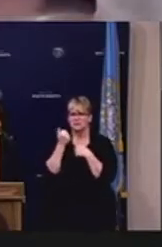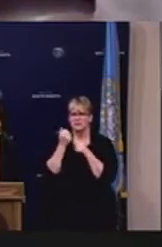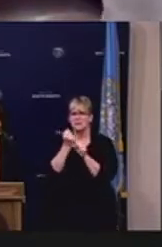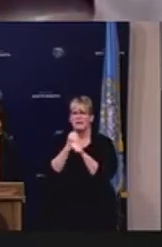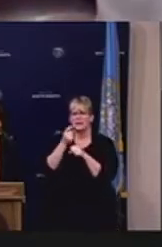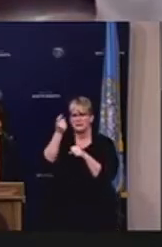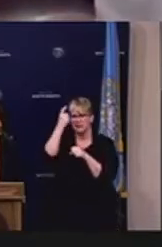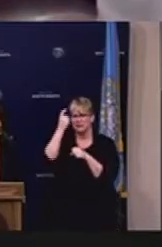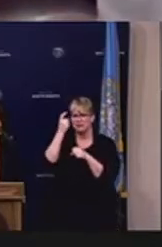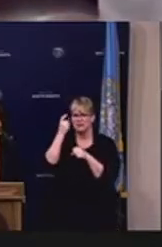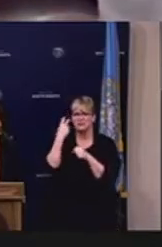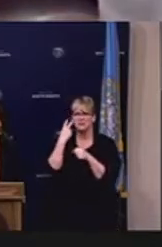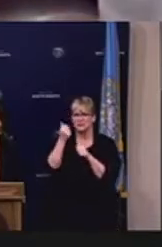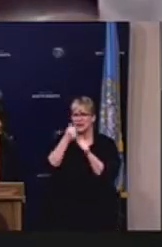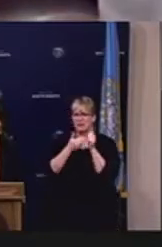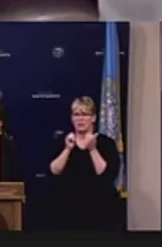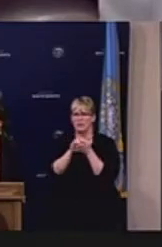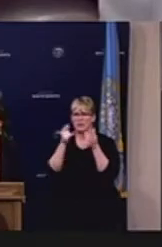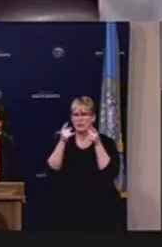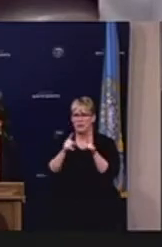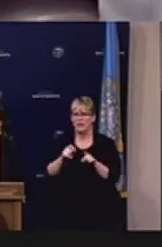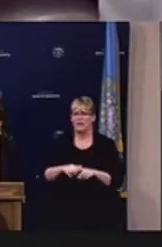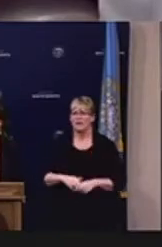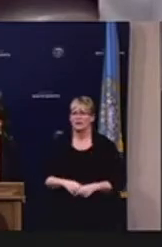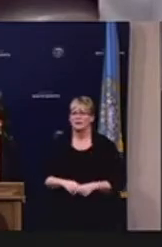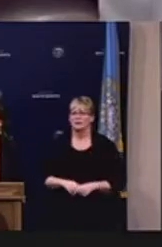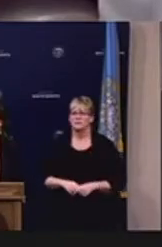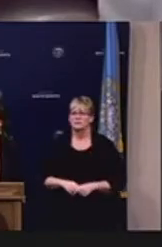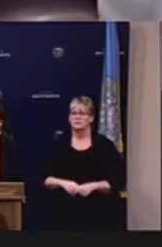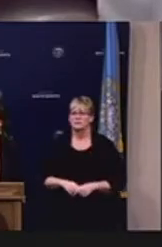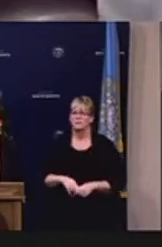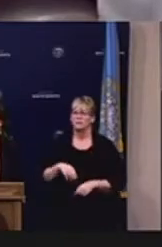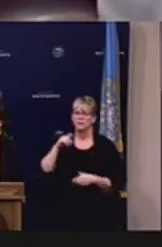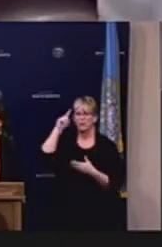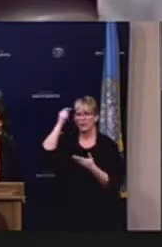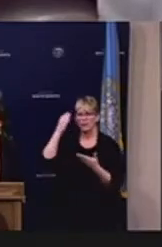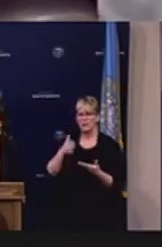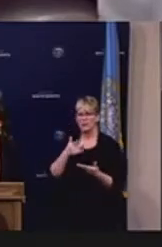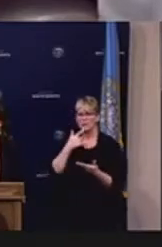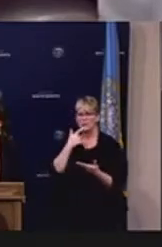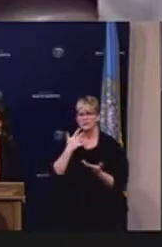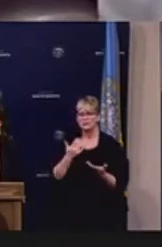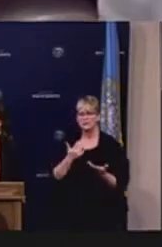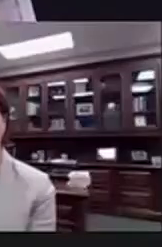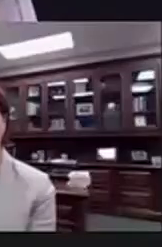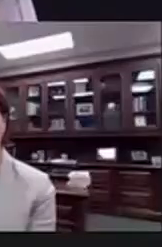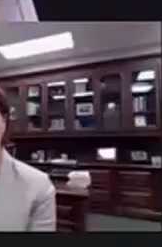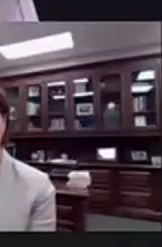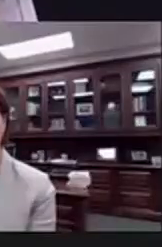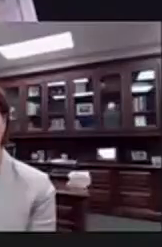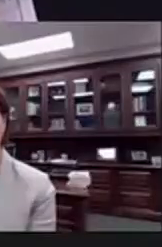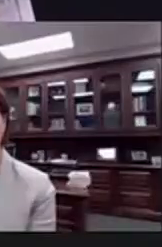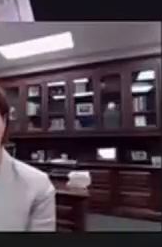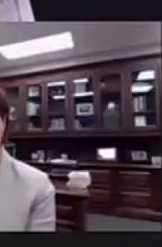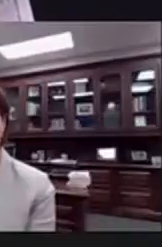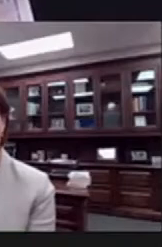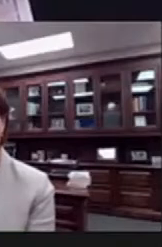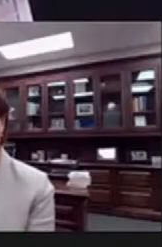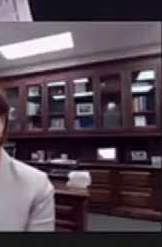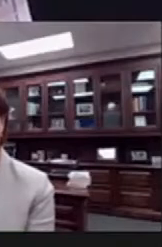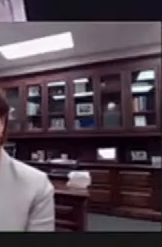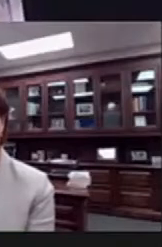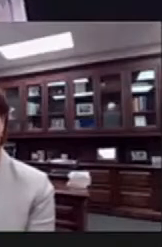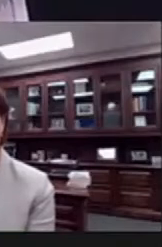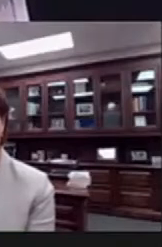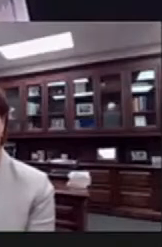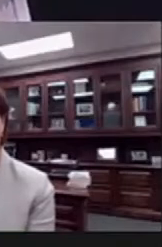the evidence as it continues to come out. I think folks have also asked us quite a few questions about the